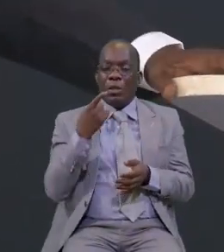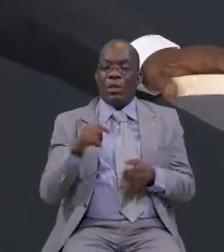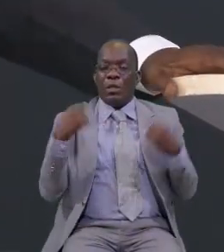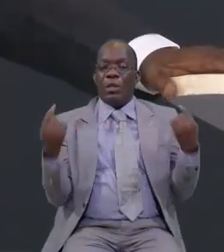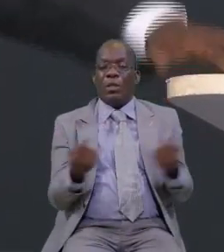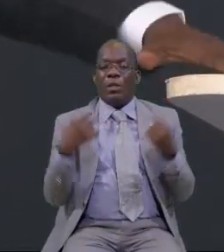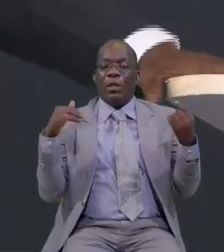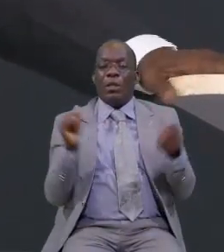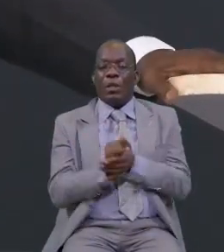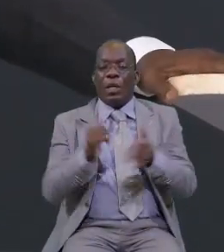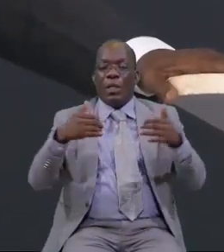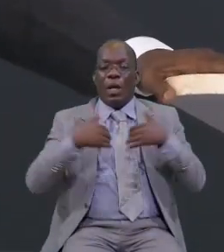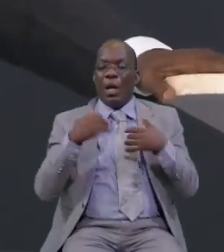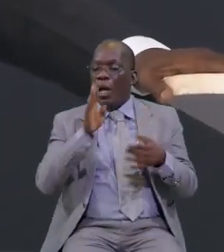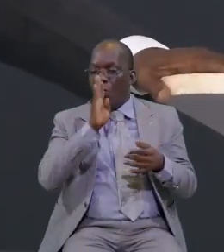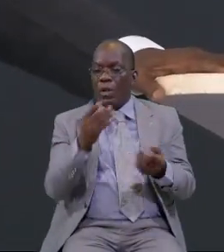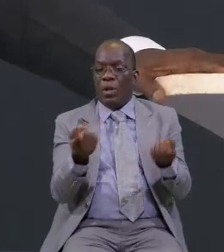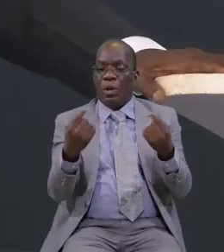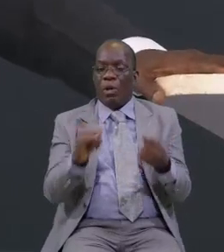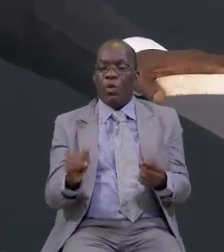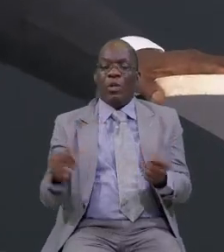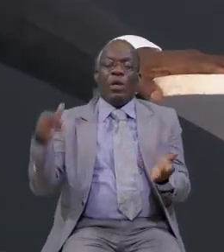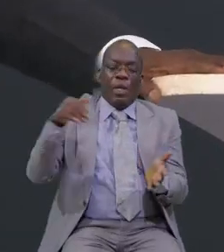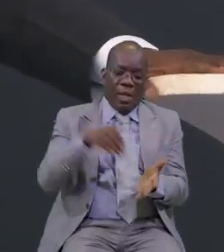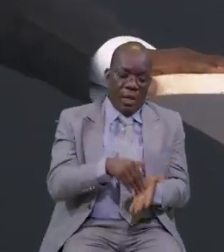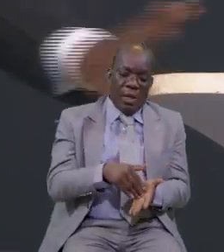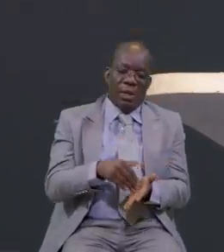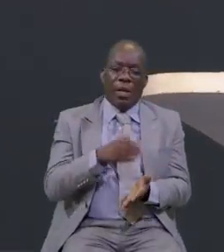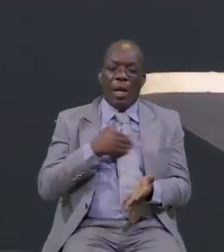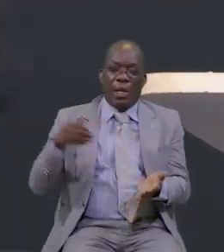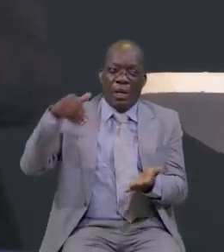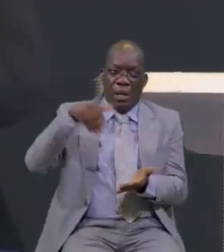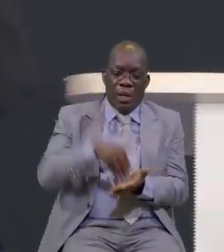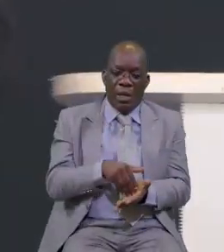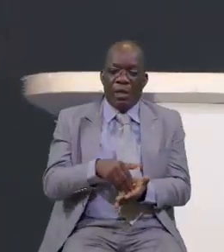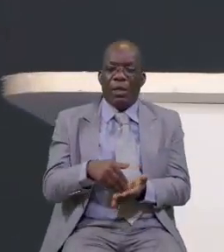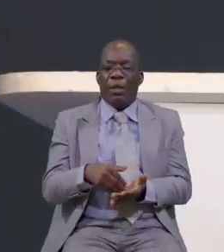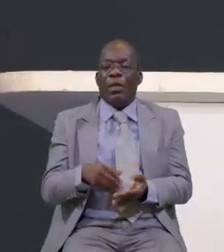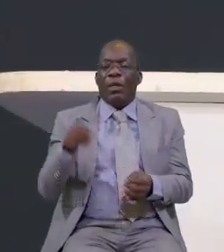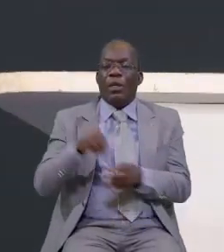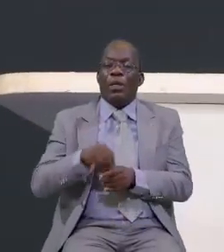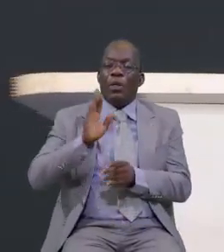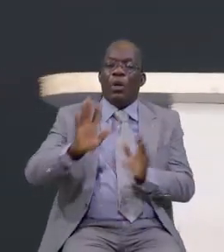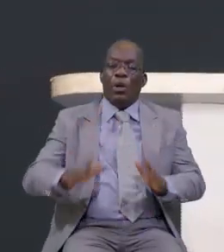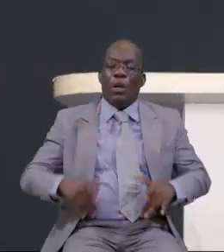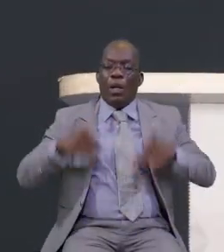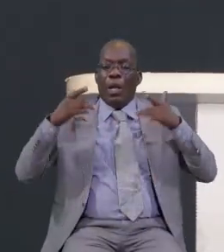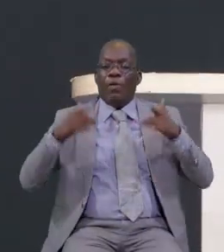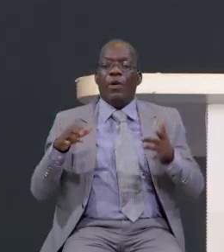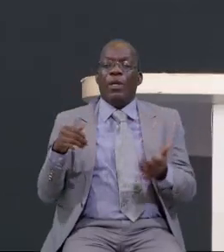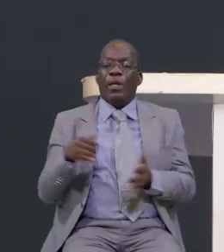been coming over and over and over your life. And it's the sin that